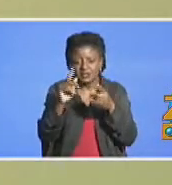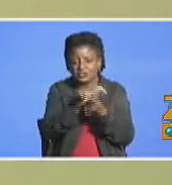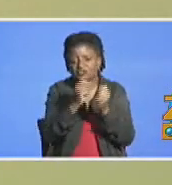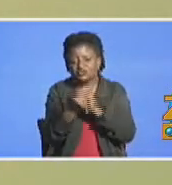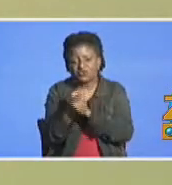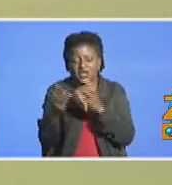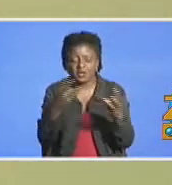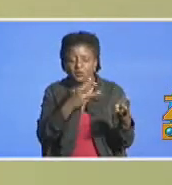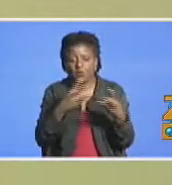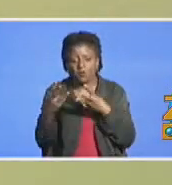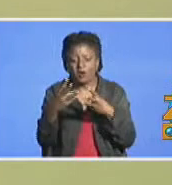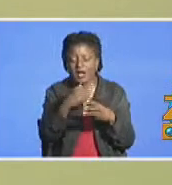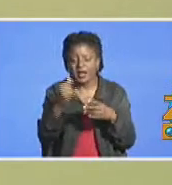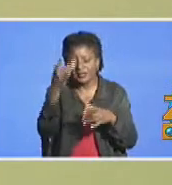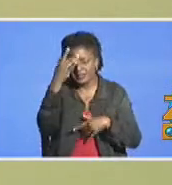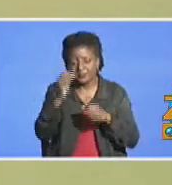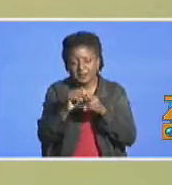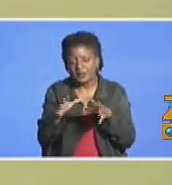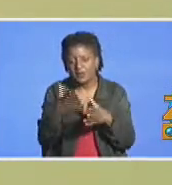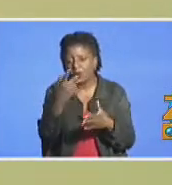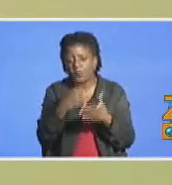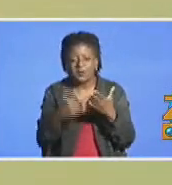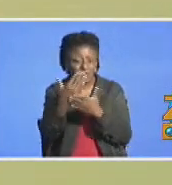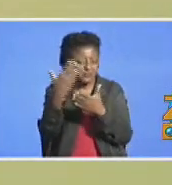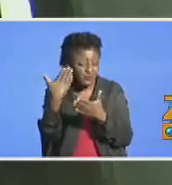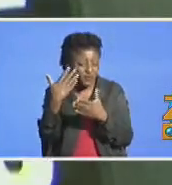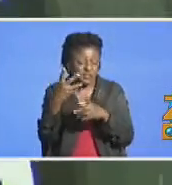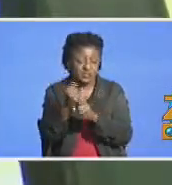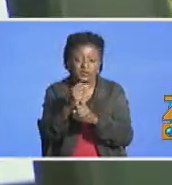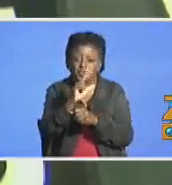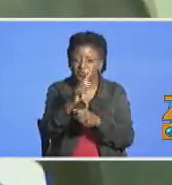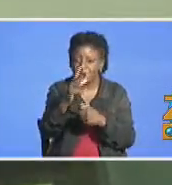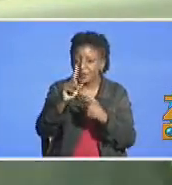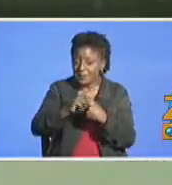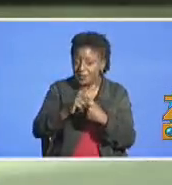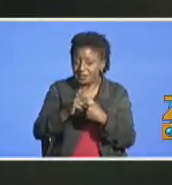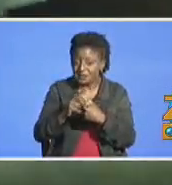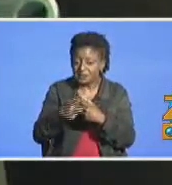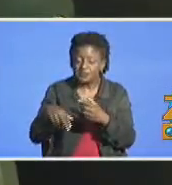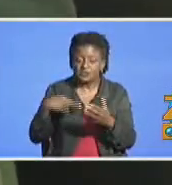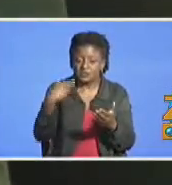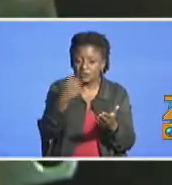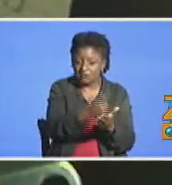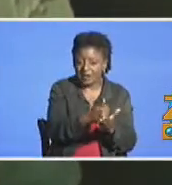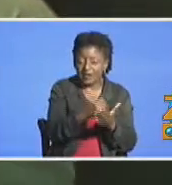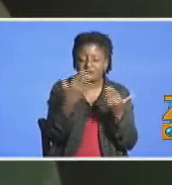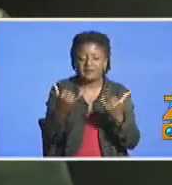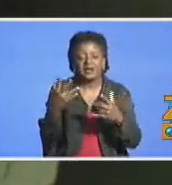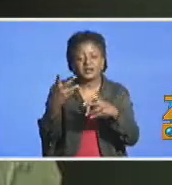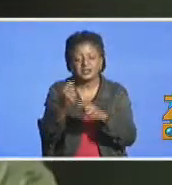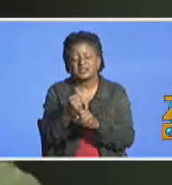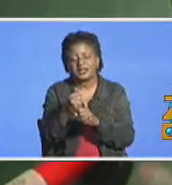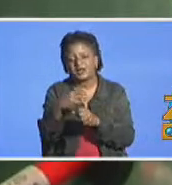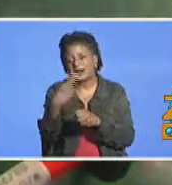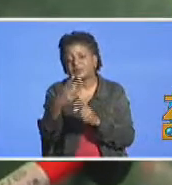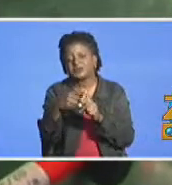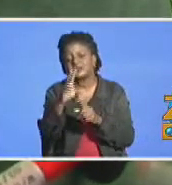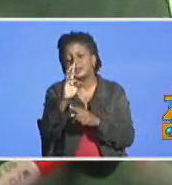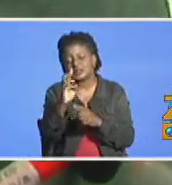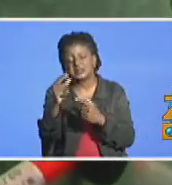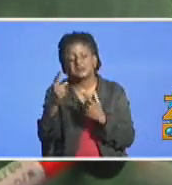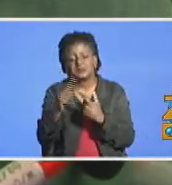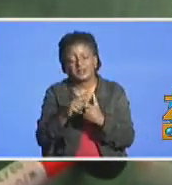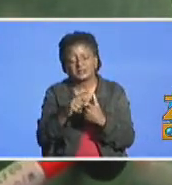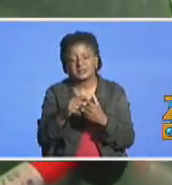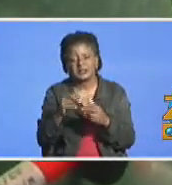months to get a shipment now can take 7 months, and inventory is very limited. Well, Hurricane Dorian has taught us a very valuable lesson